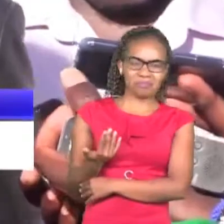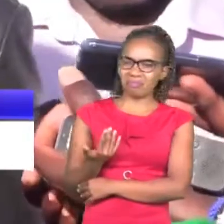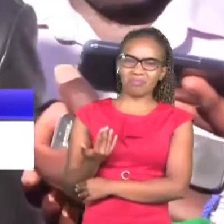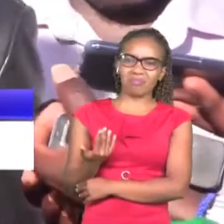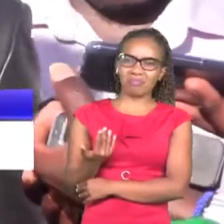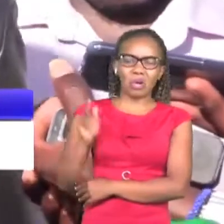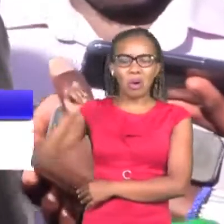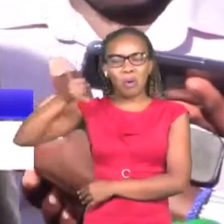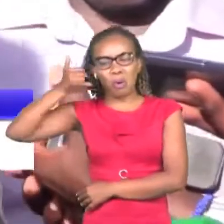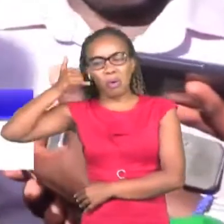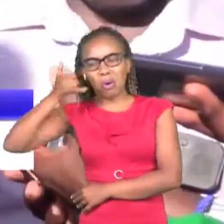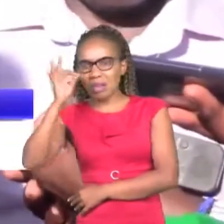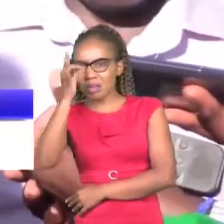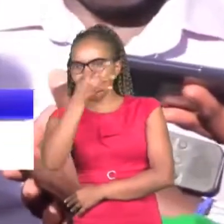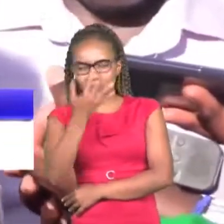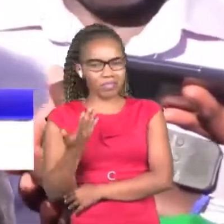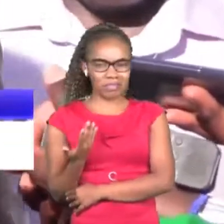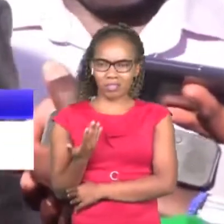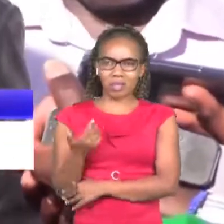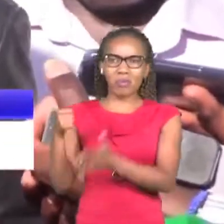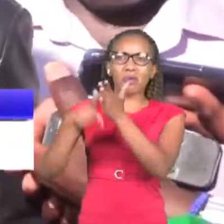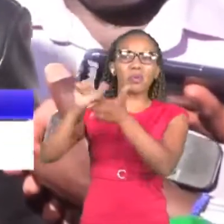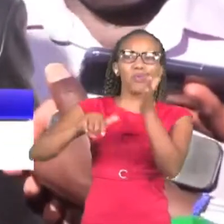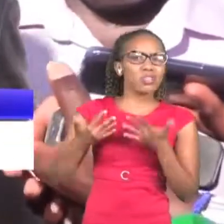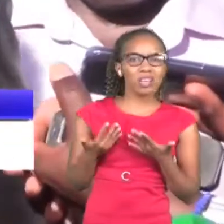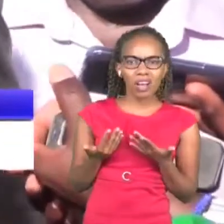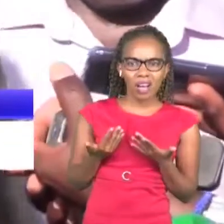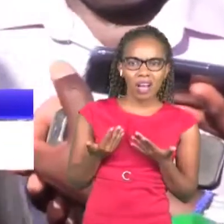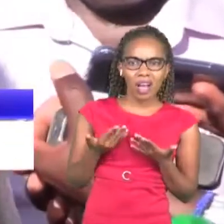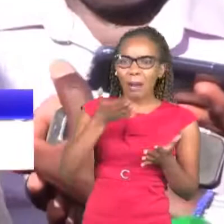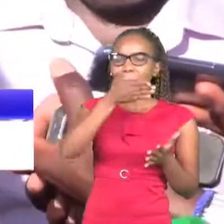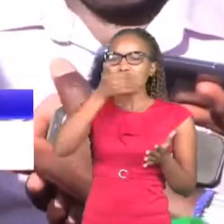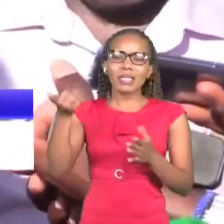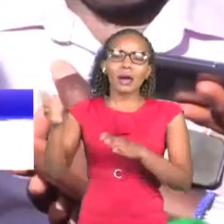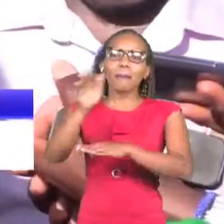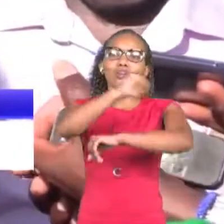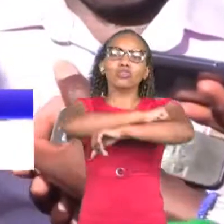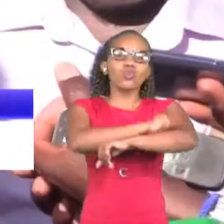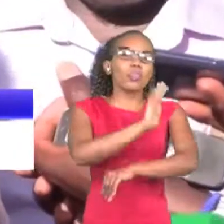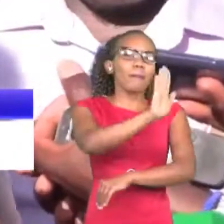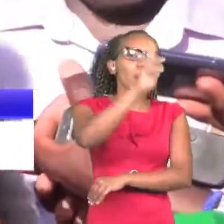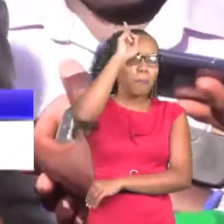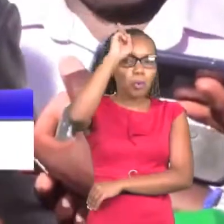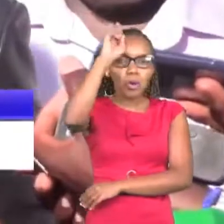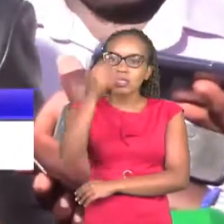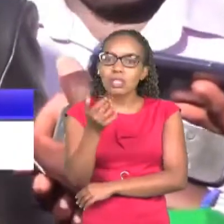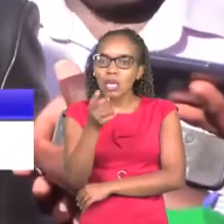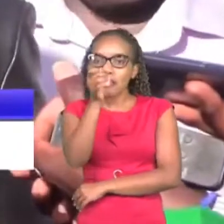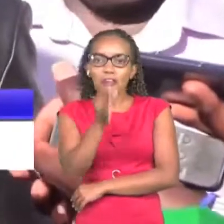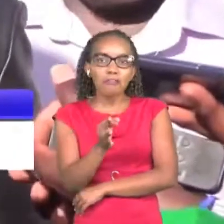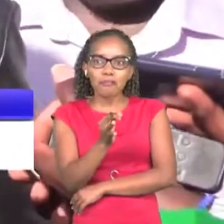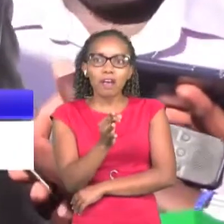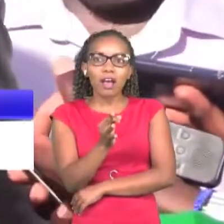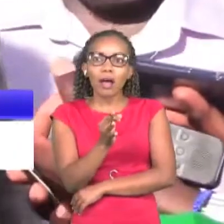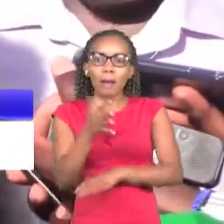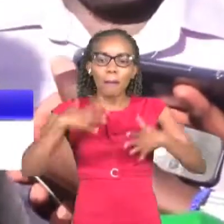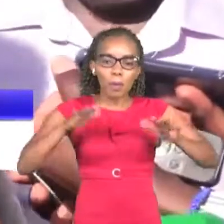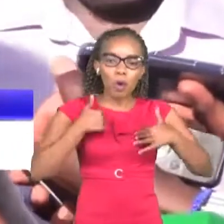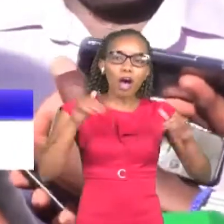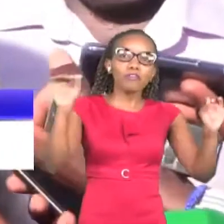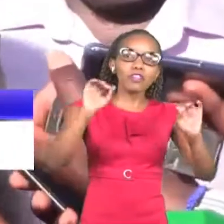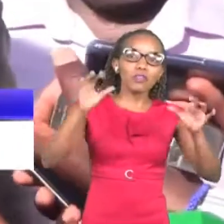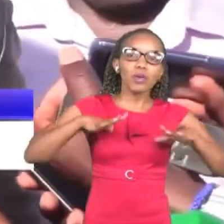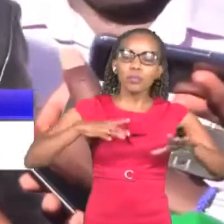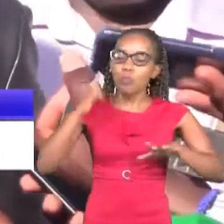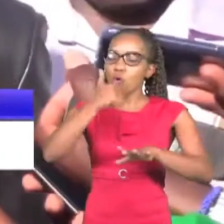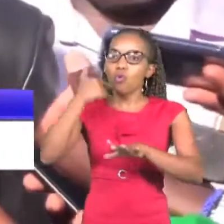huko Nyeri. Na mnagani wewe bwana? You better go back to school with your police officers. If you do not have the people who came here to